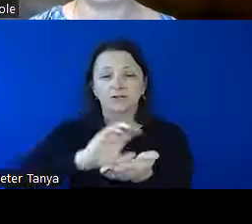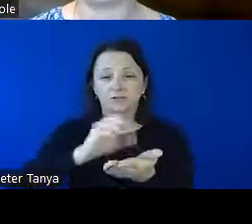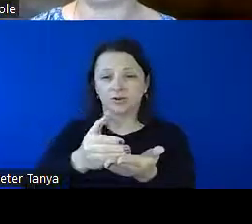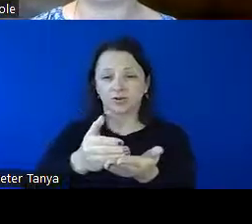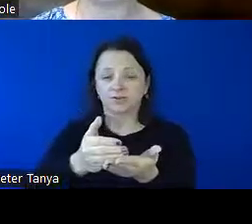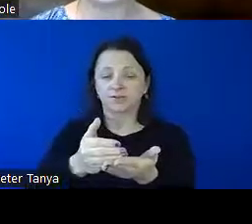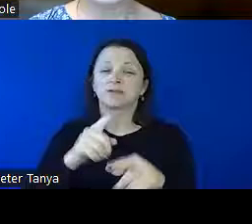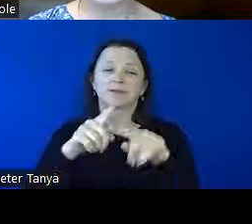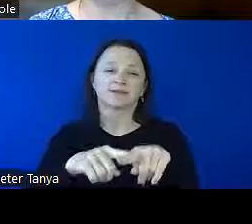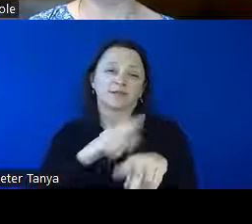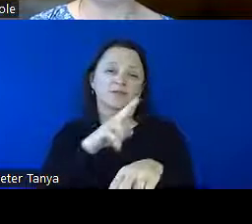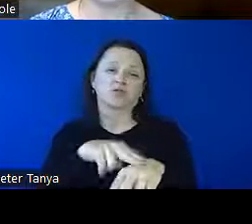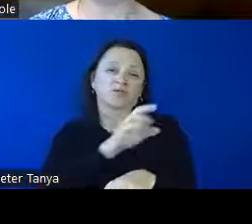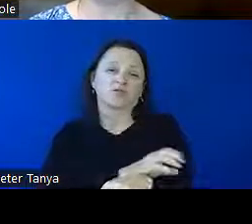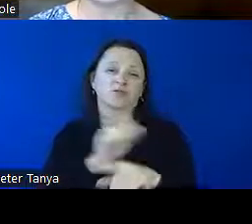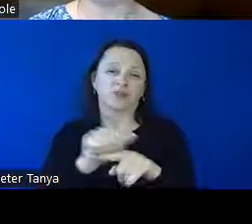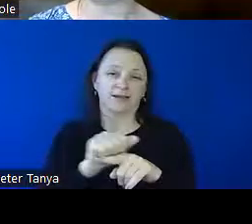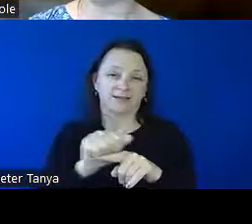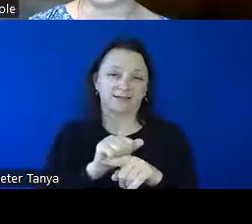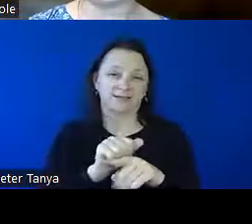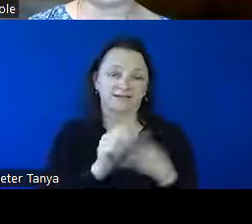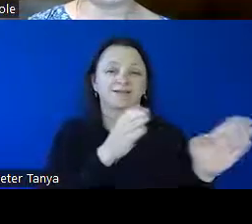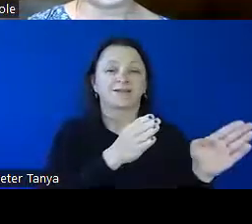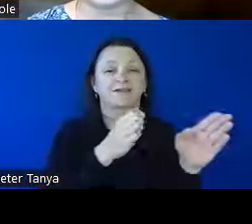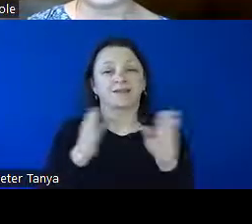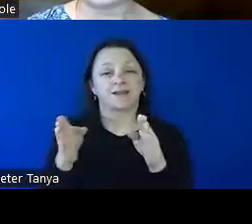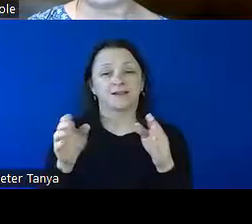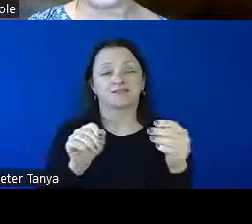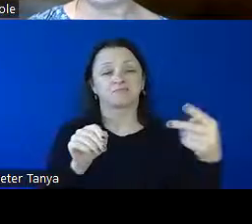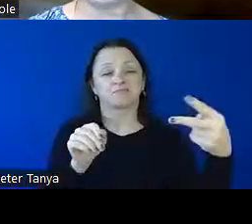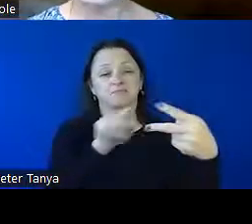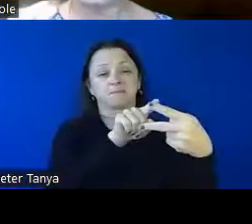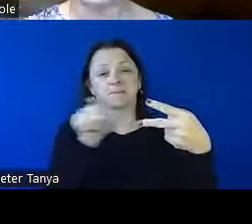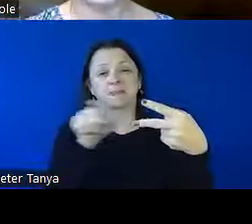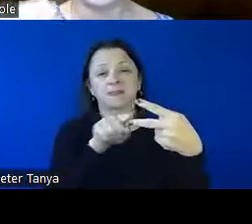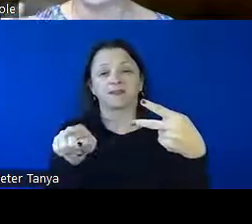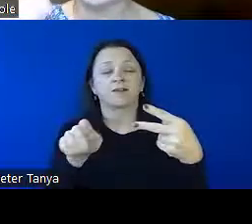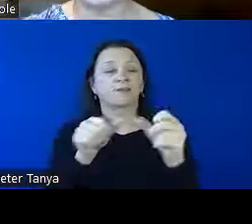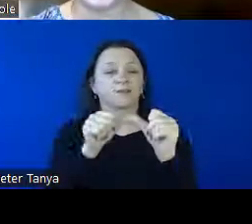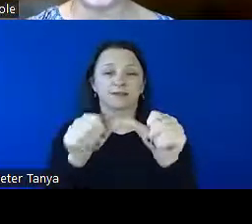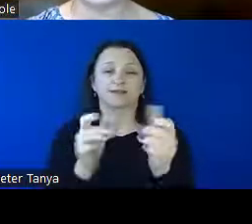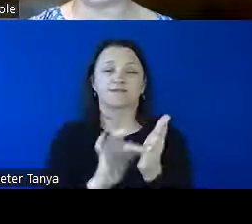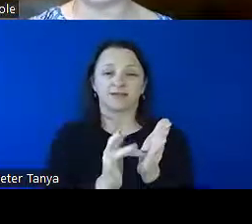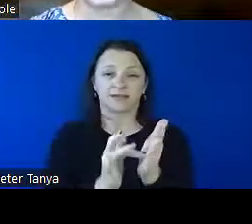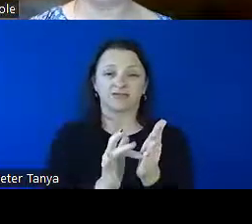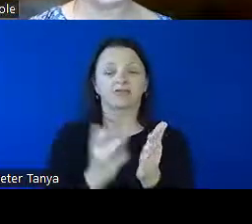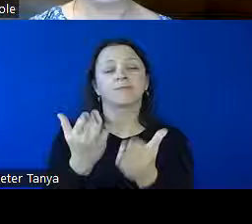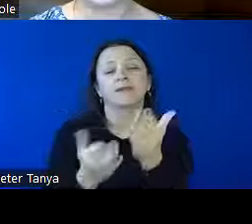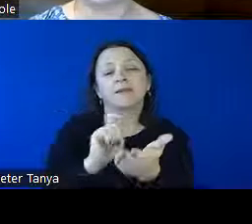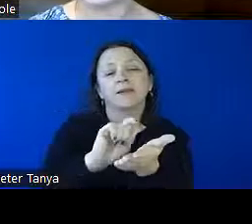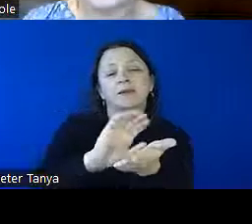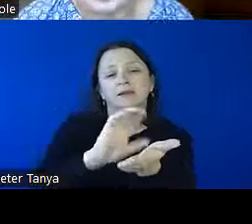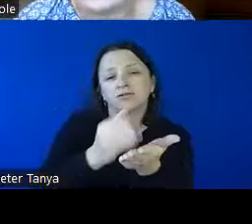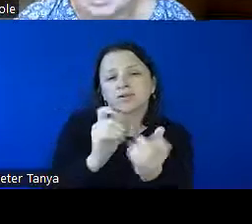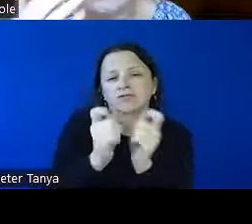clinical practice. From there, the child will generally stay on that medicine, although the dose might be adjusted for 8